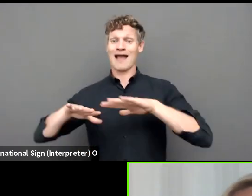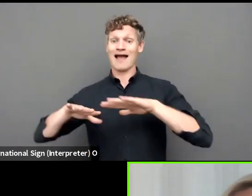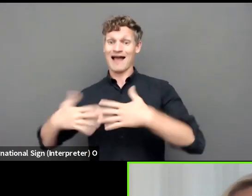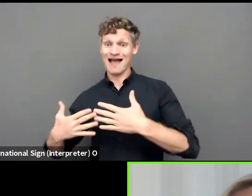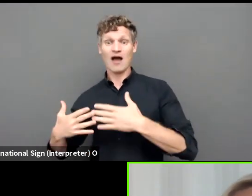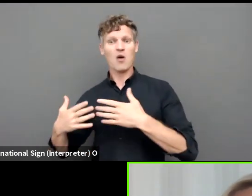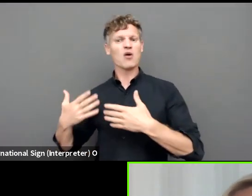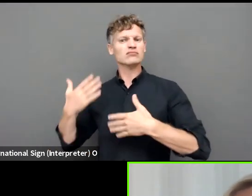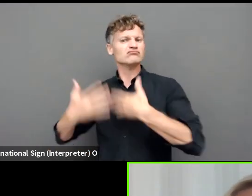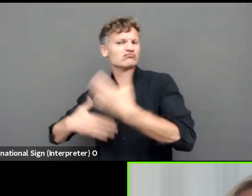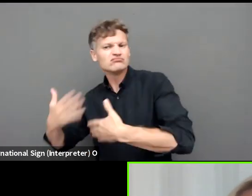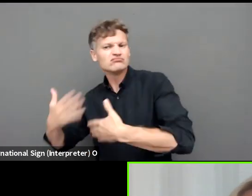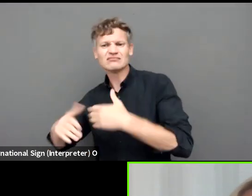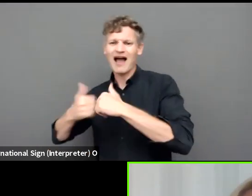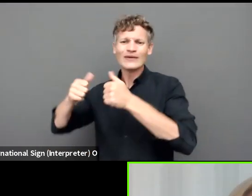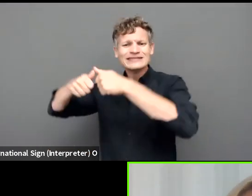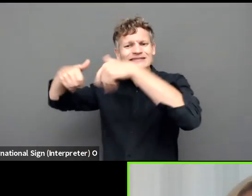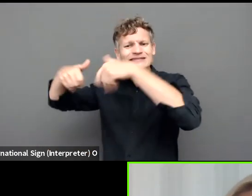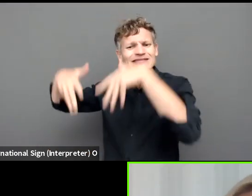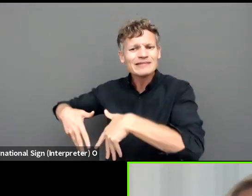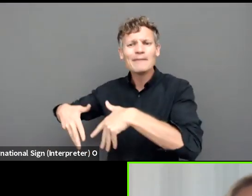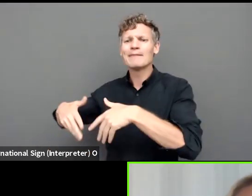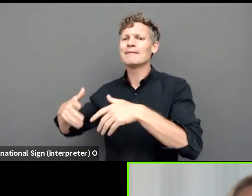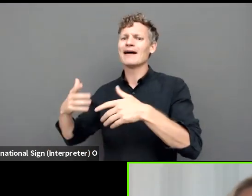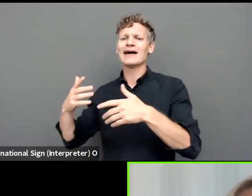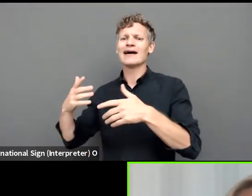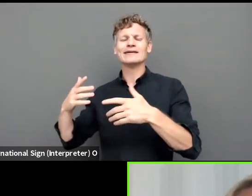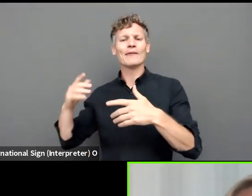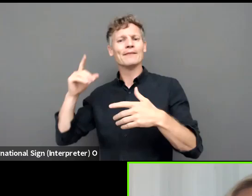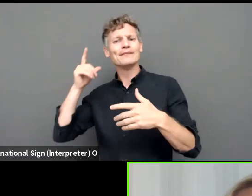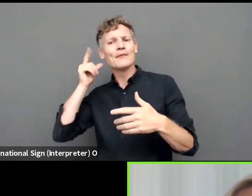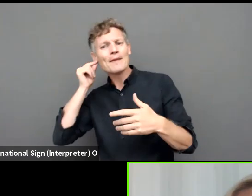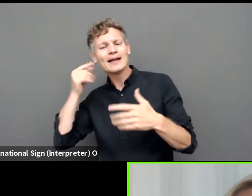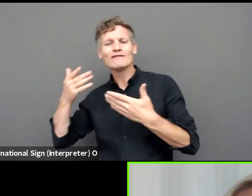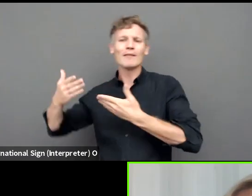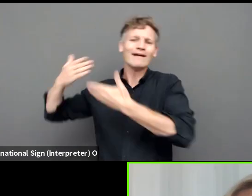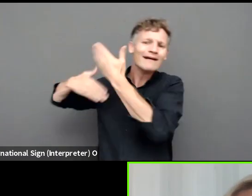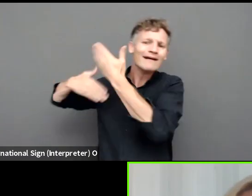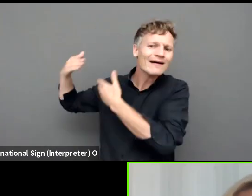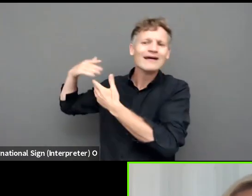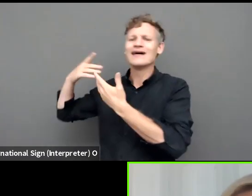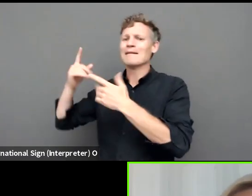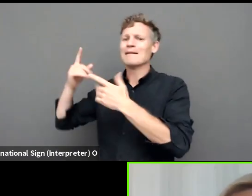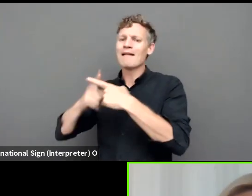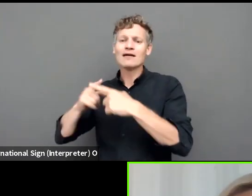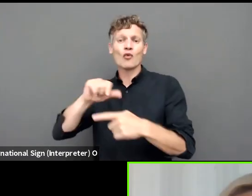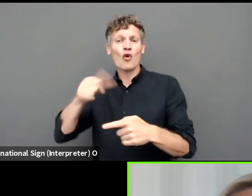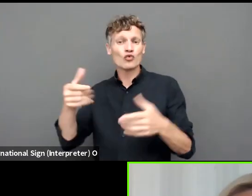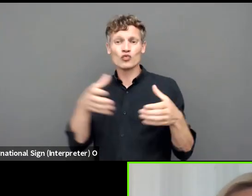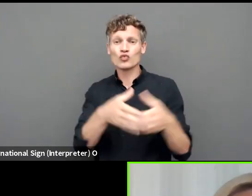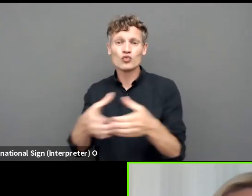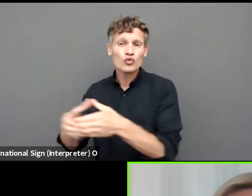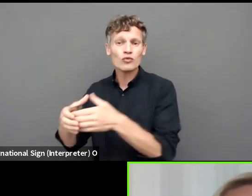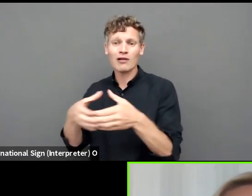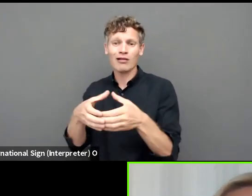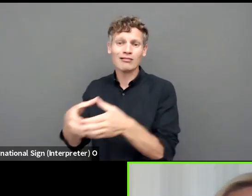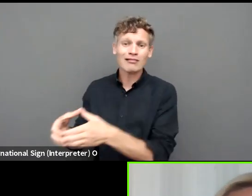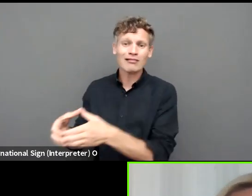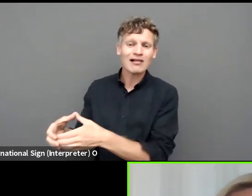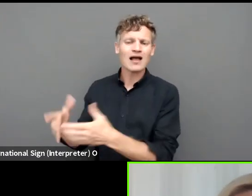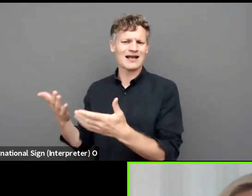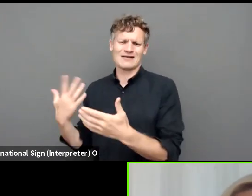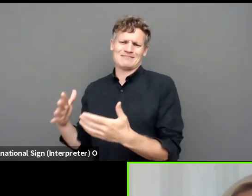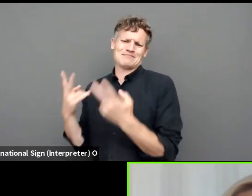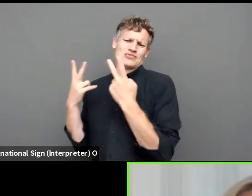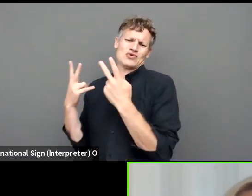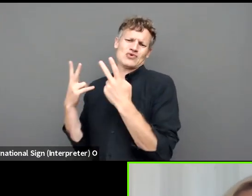and the system, fix the system rather than fix the women or other marginalized groups. And that's truly very important. Much of my work